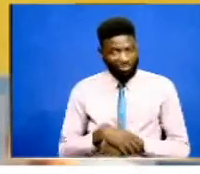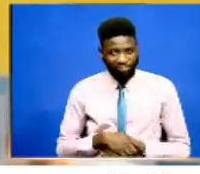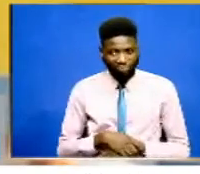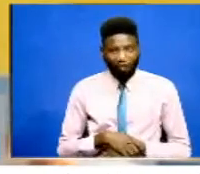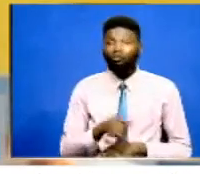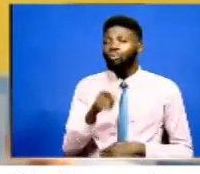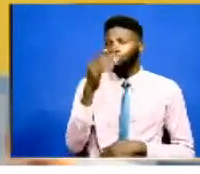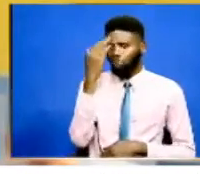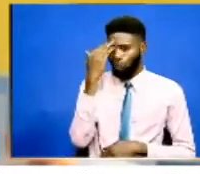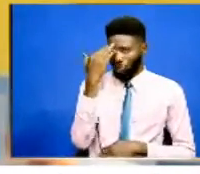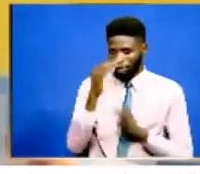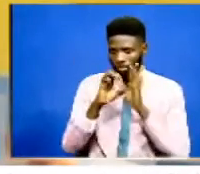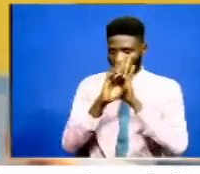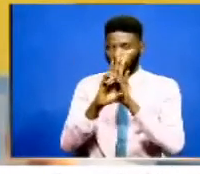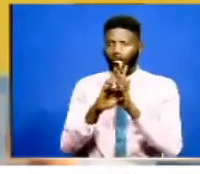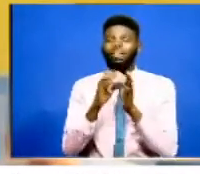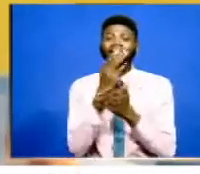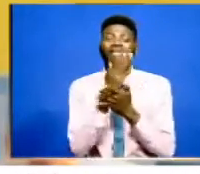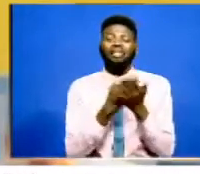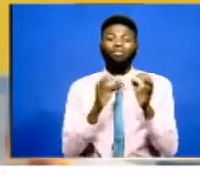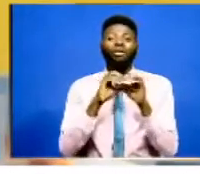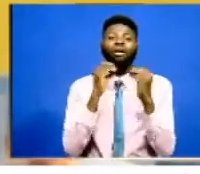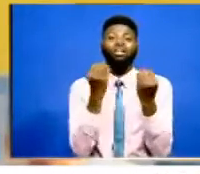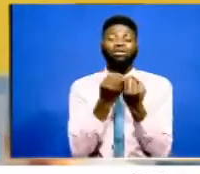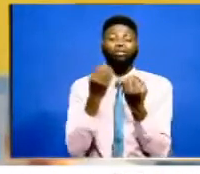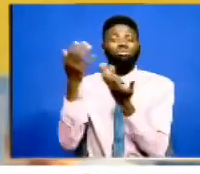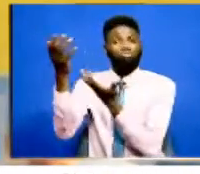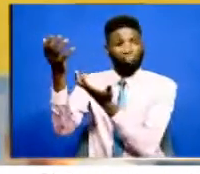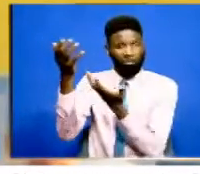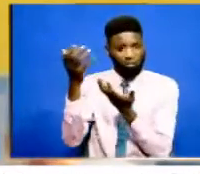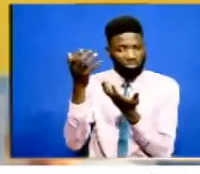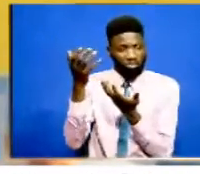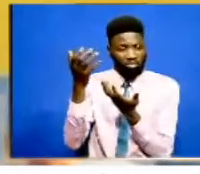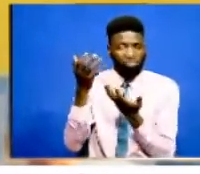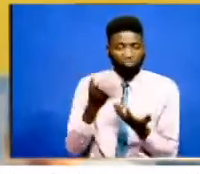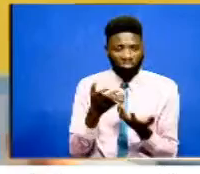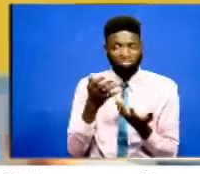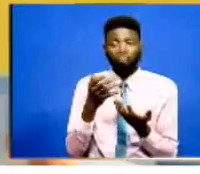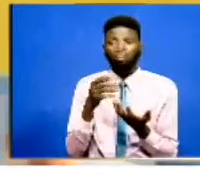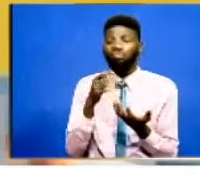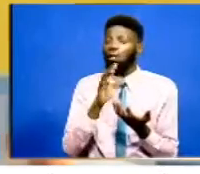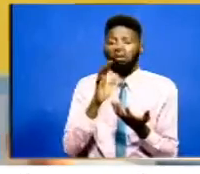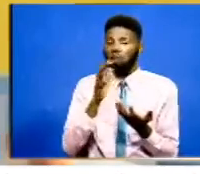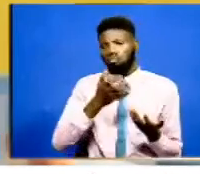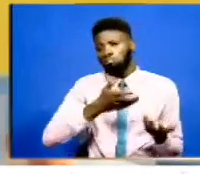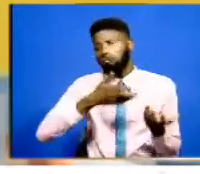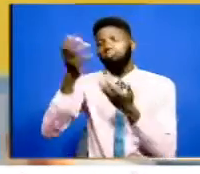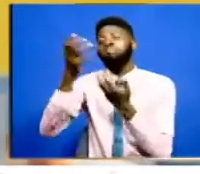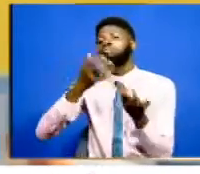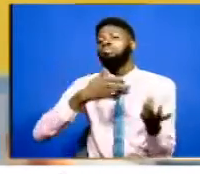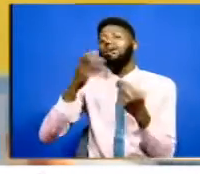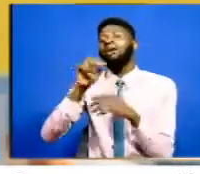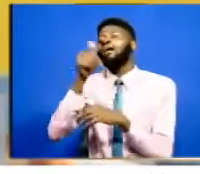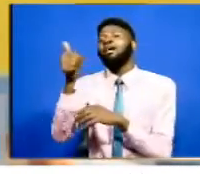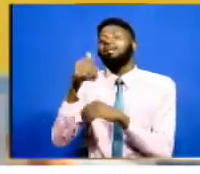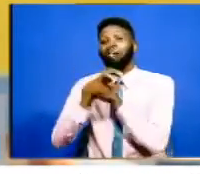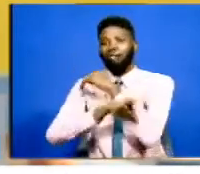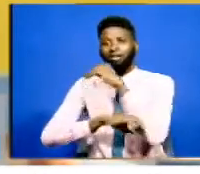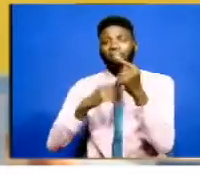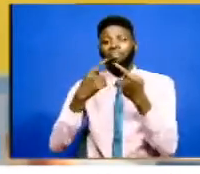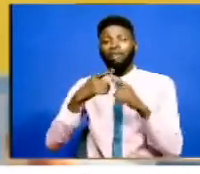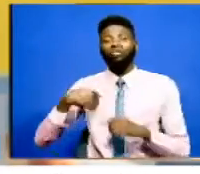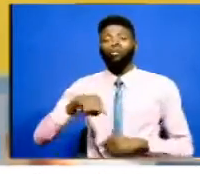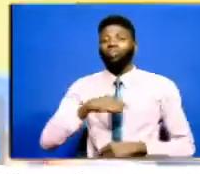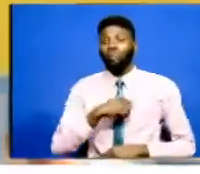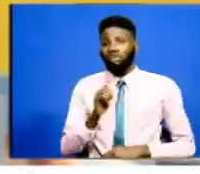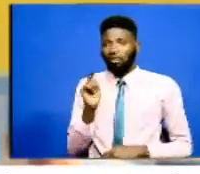are organizations that have been exporting outside of Kenya to other countries, and yet we in Kenya are not buying from